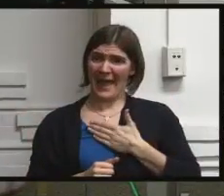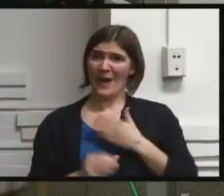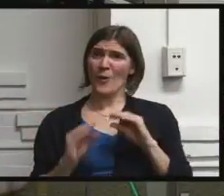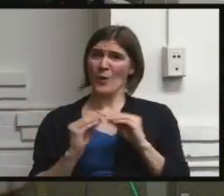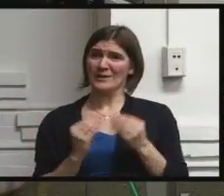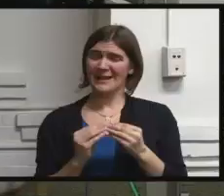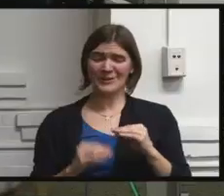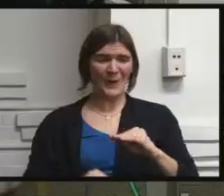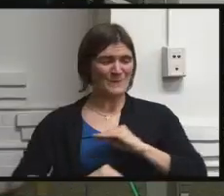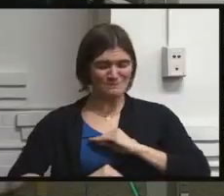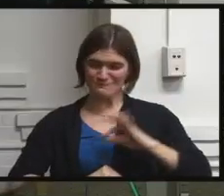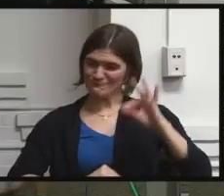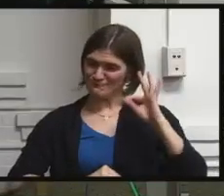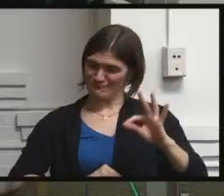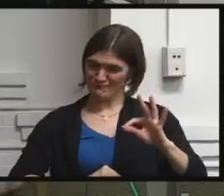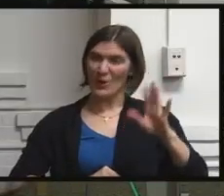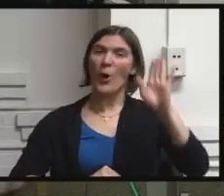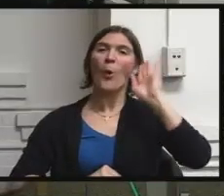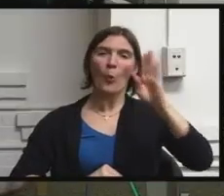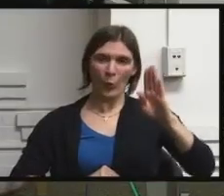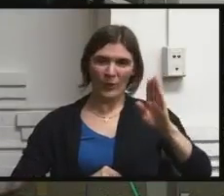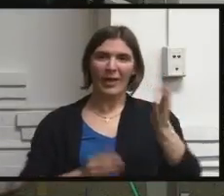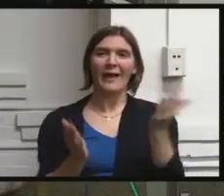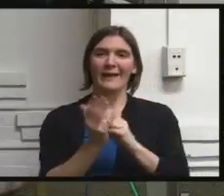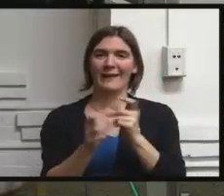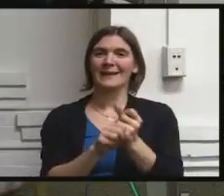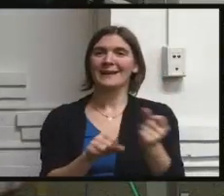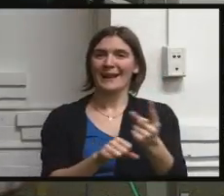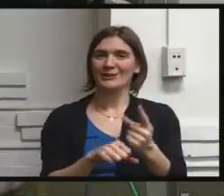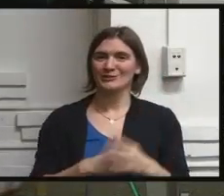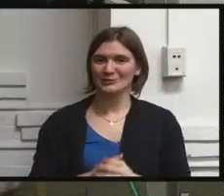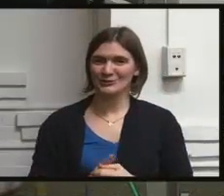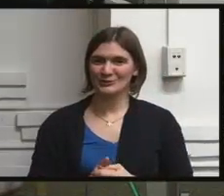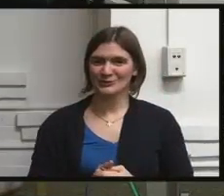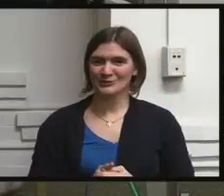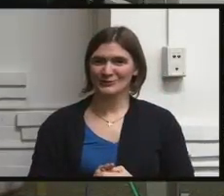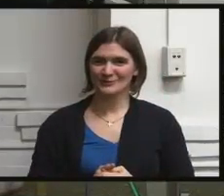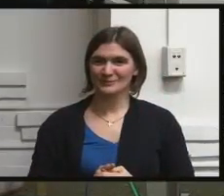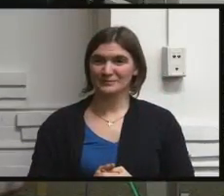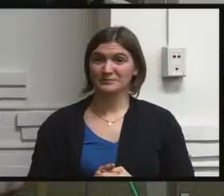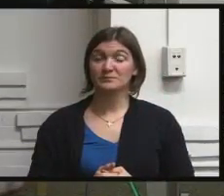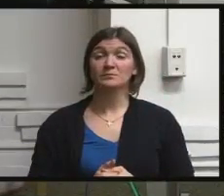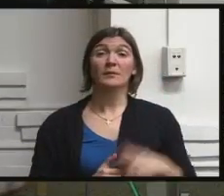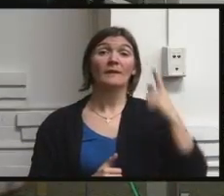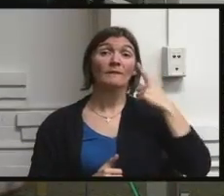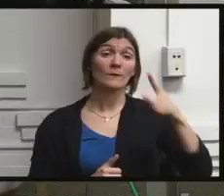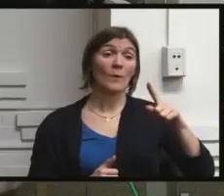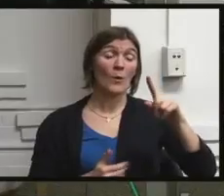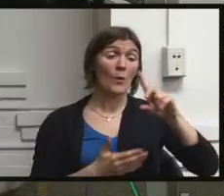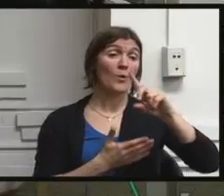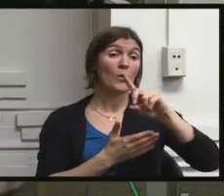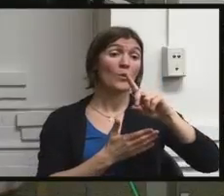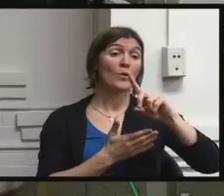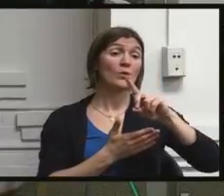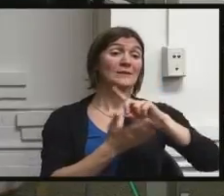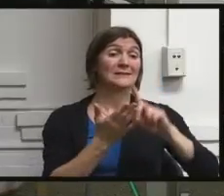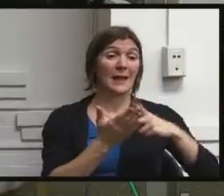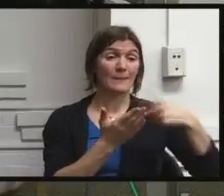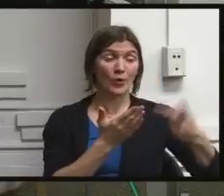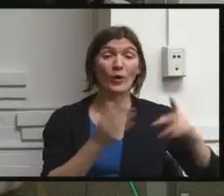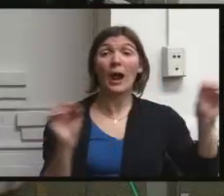was pleased with that, and they'll be building upon that. As for the design program and our tree